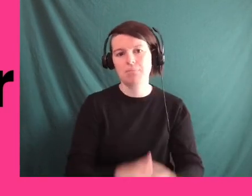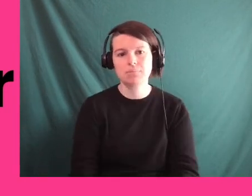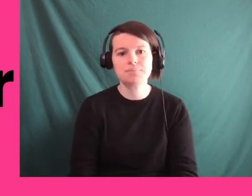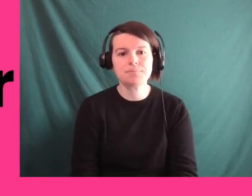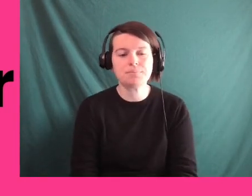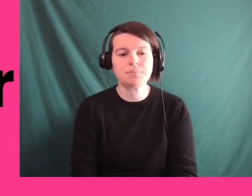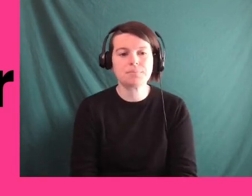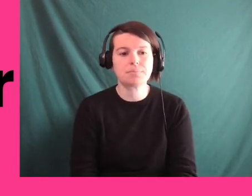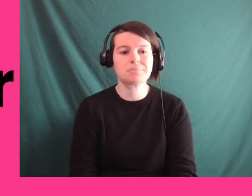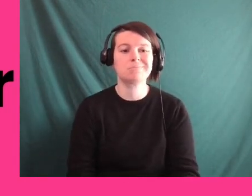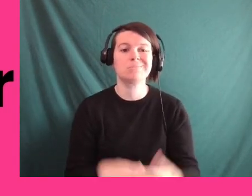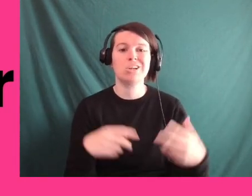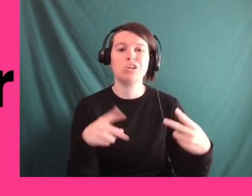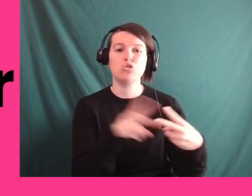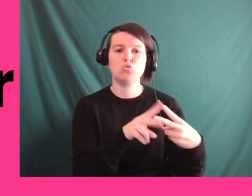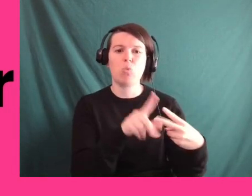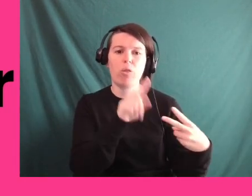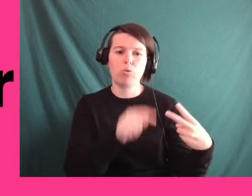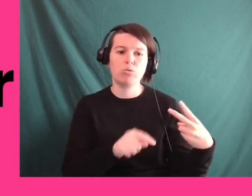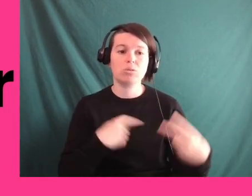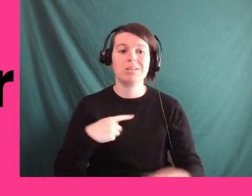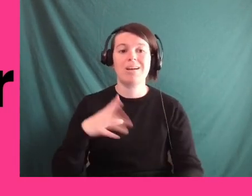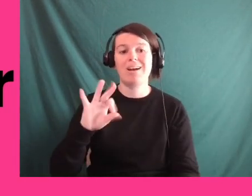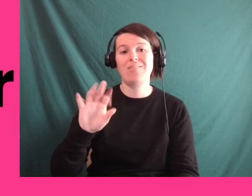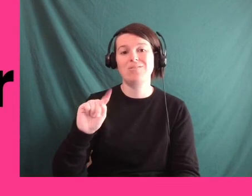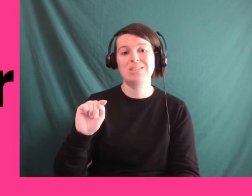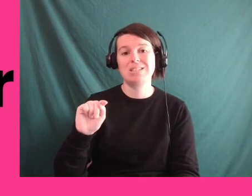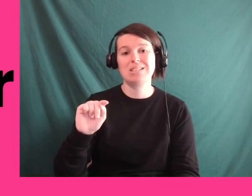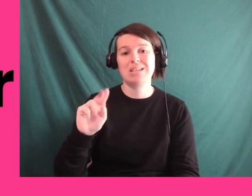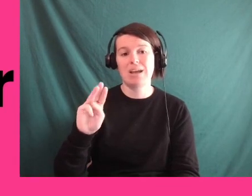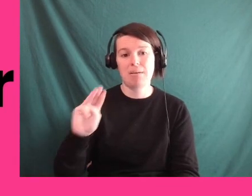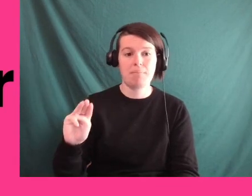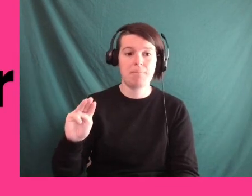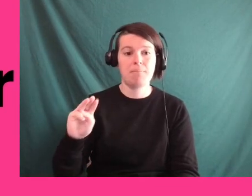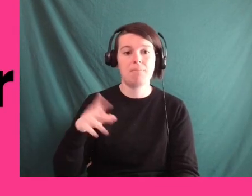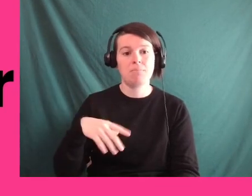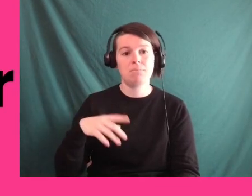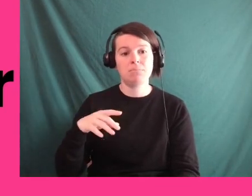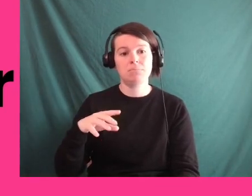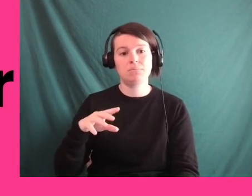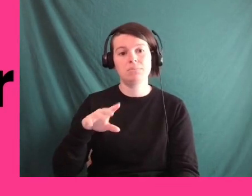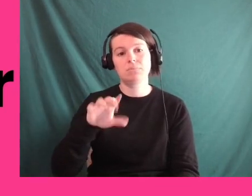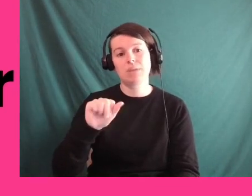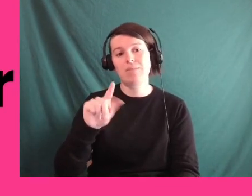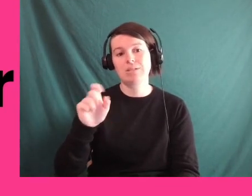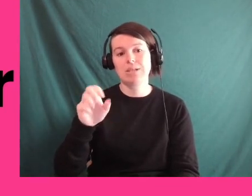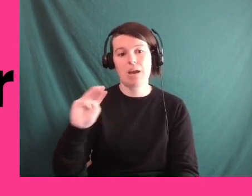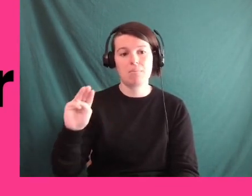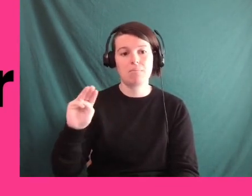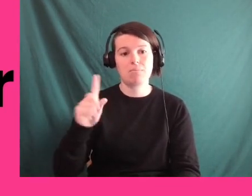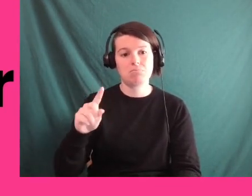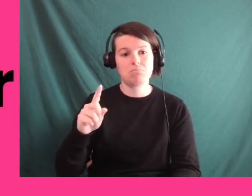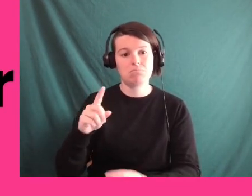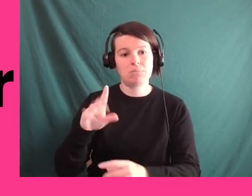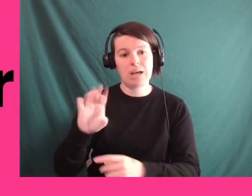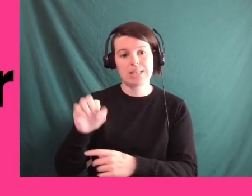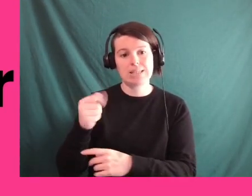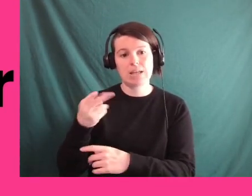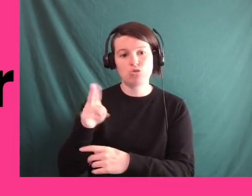A couple other programs here. We have the FTM Essentials Binder Program. FTM Essentials actually sells binders and